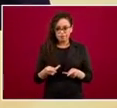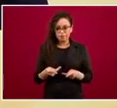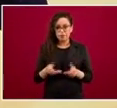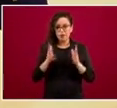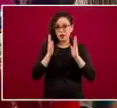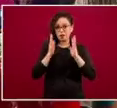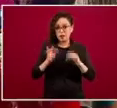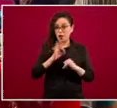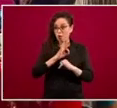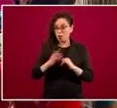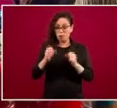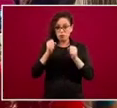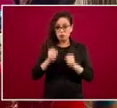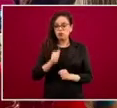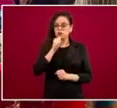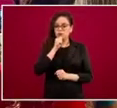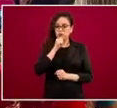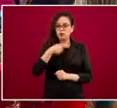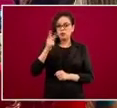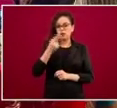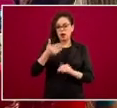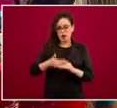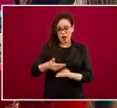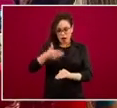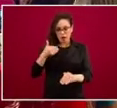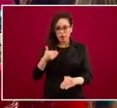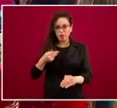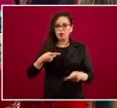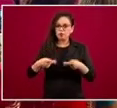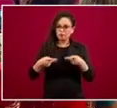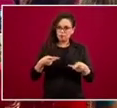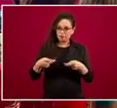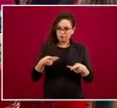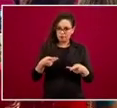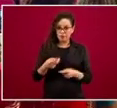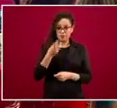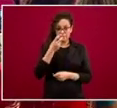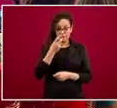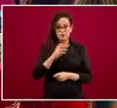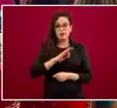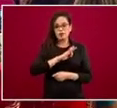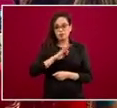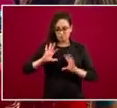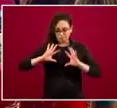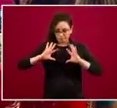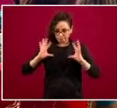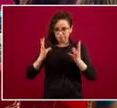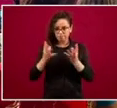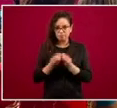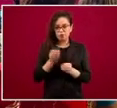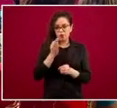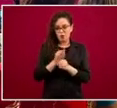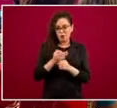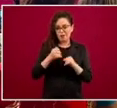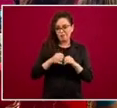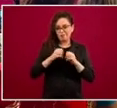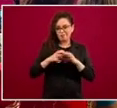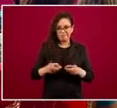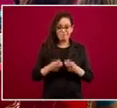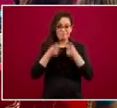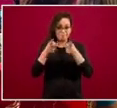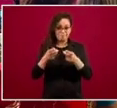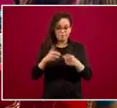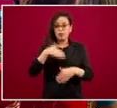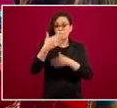a previous plan, but it is precisely because of that we have created it, because we want to be prepared